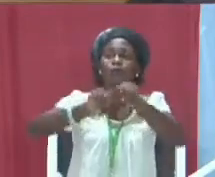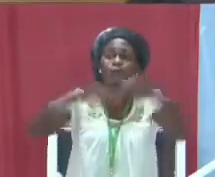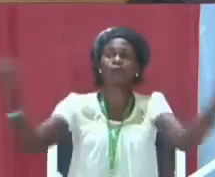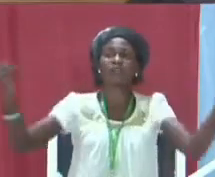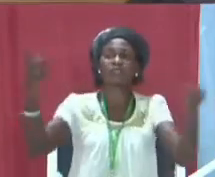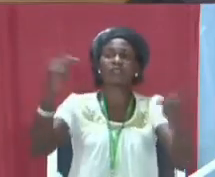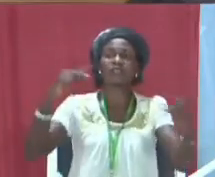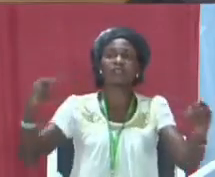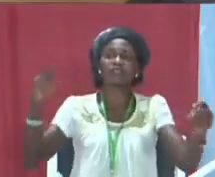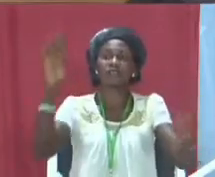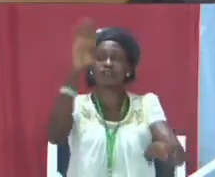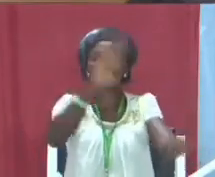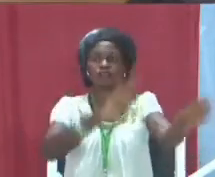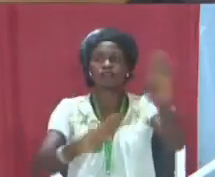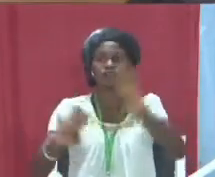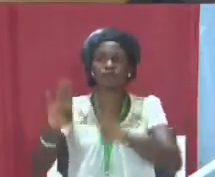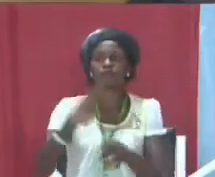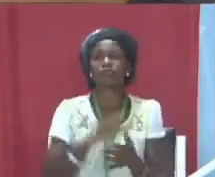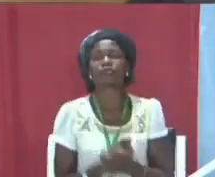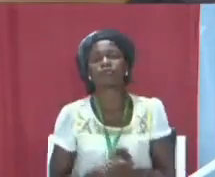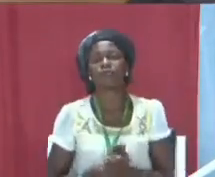siege.